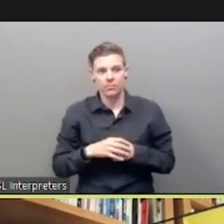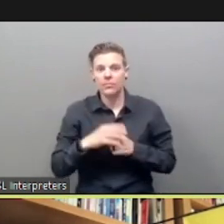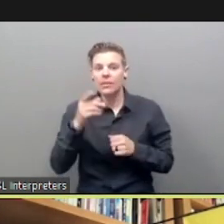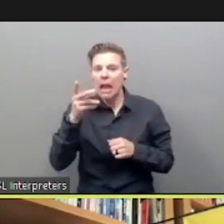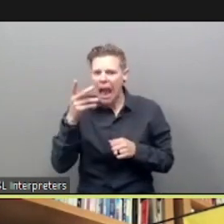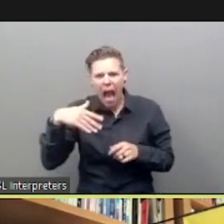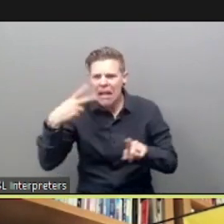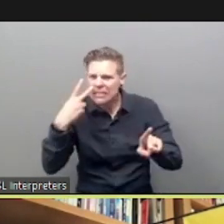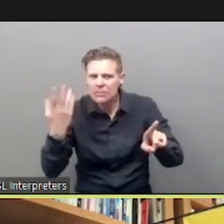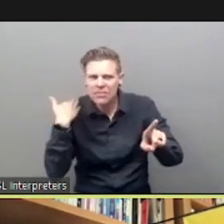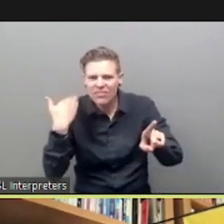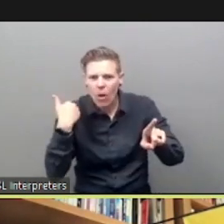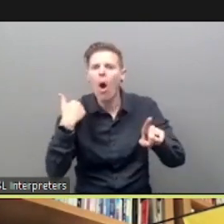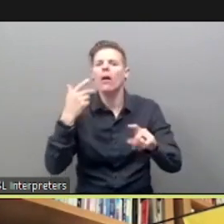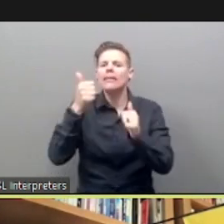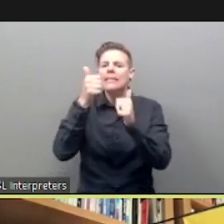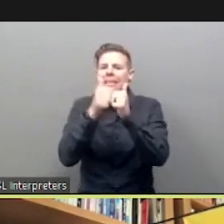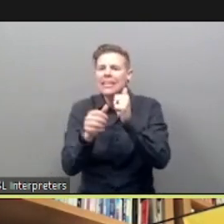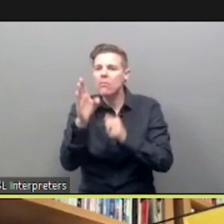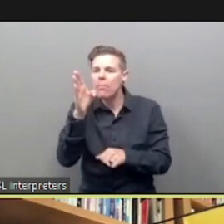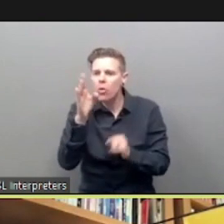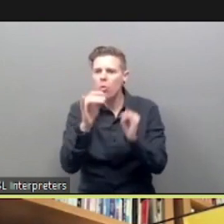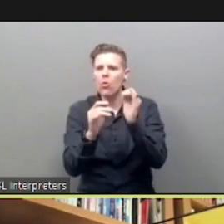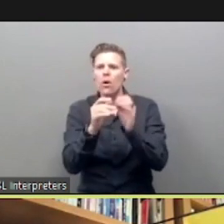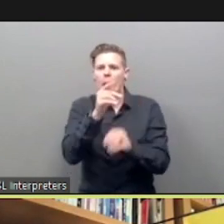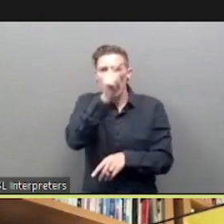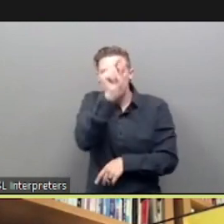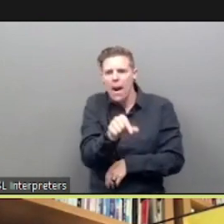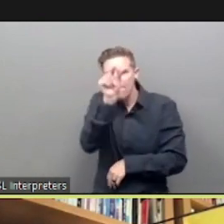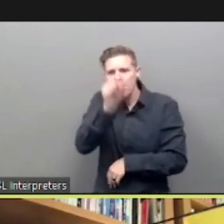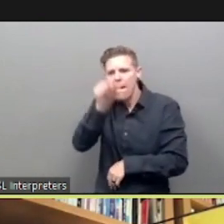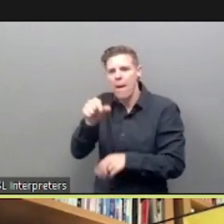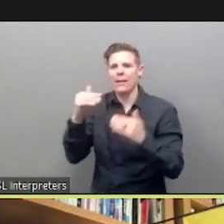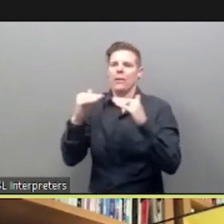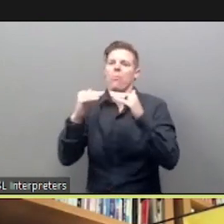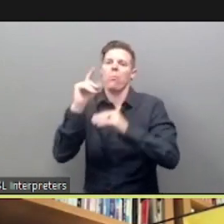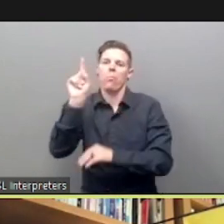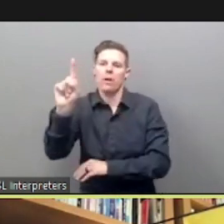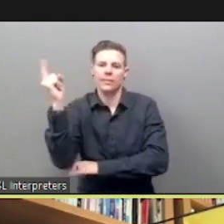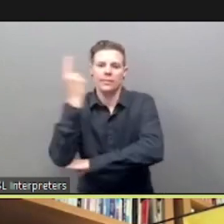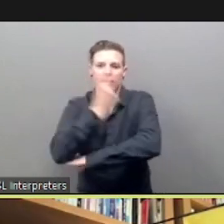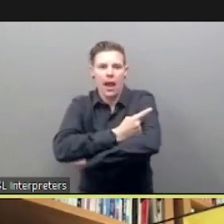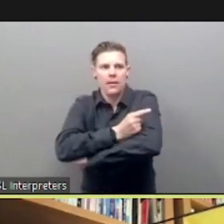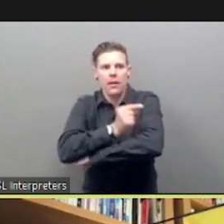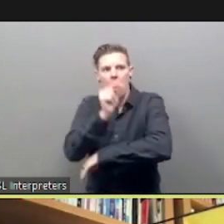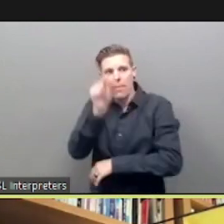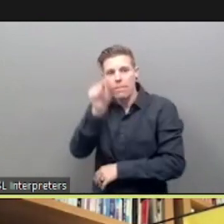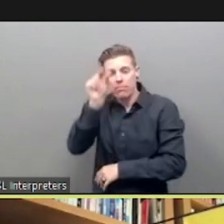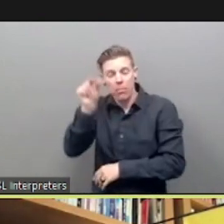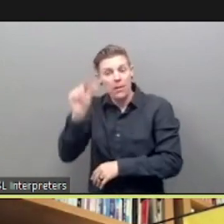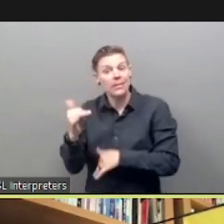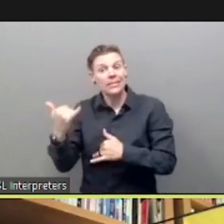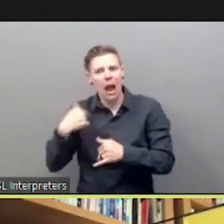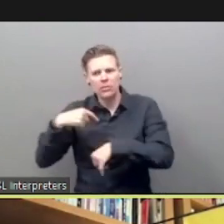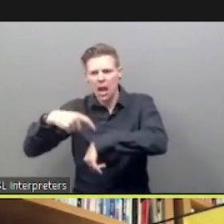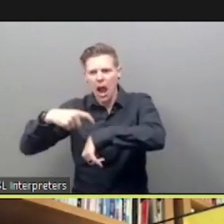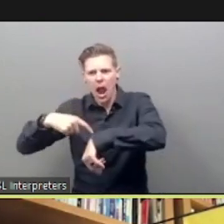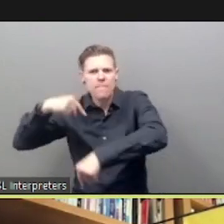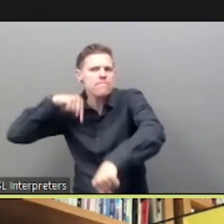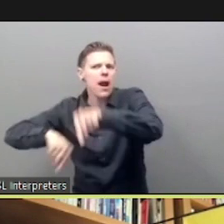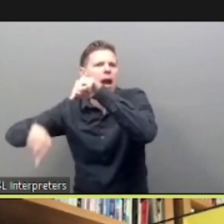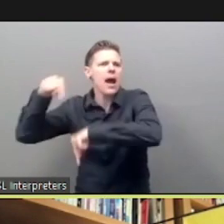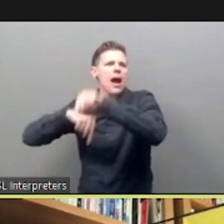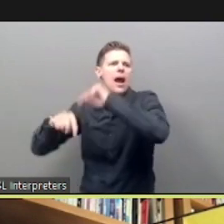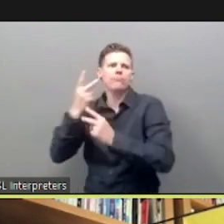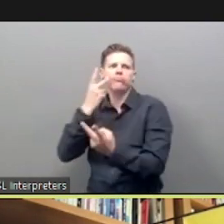day in the COVID pandemic, going all the way back to March 10th when we had our first